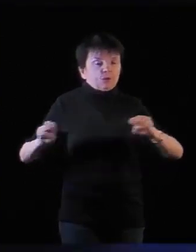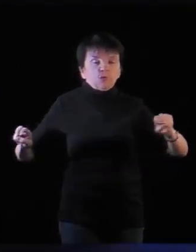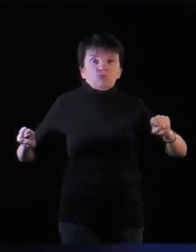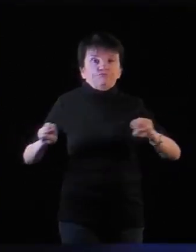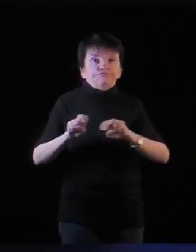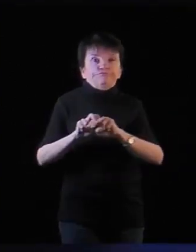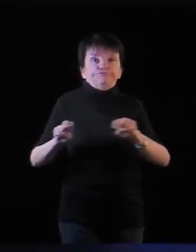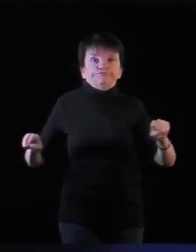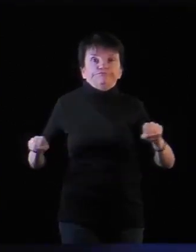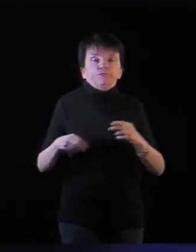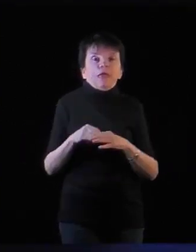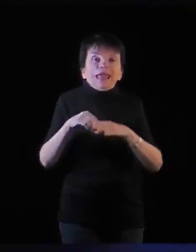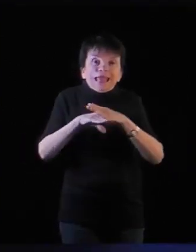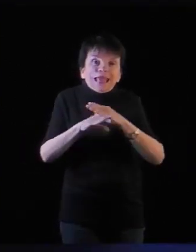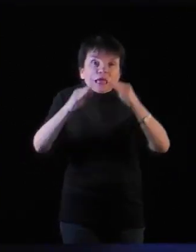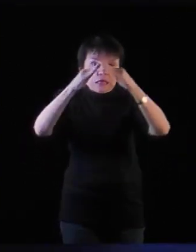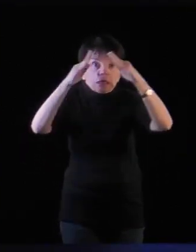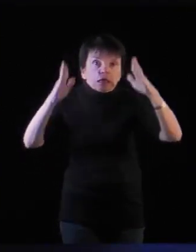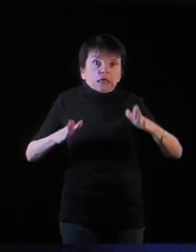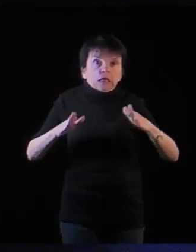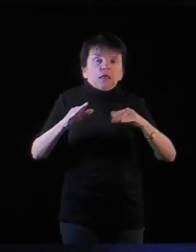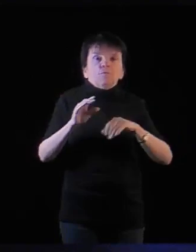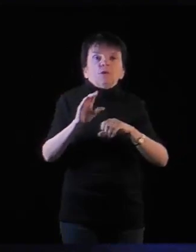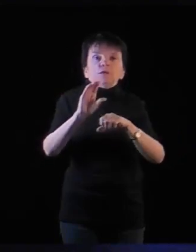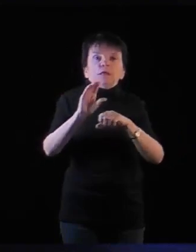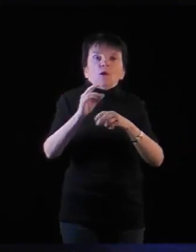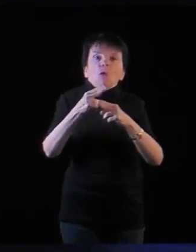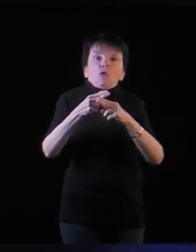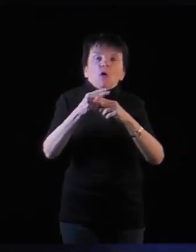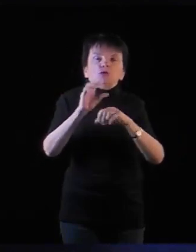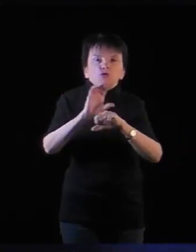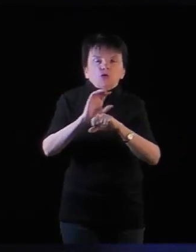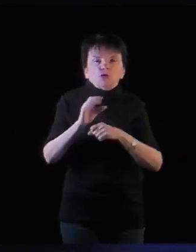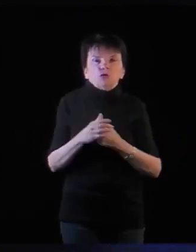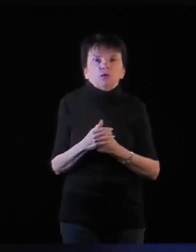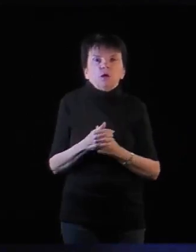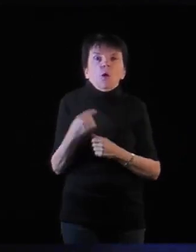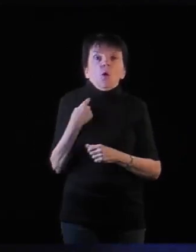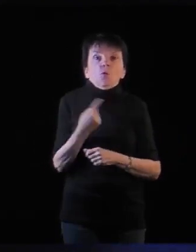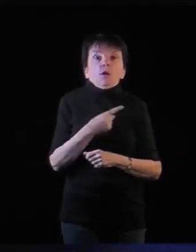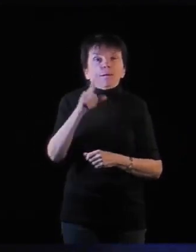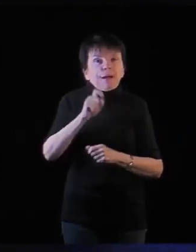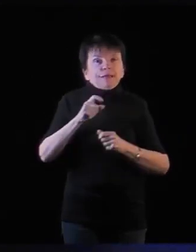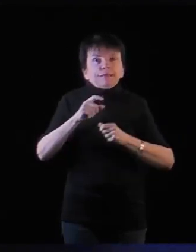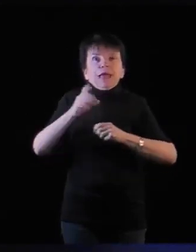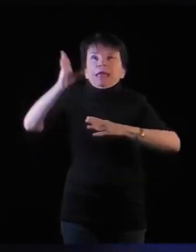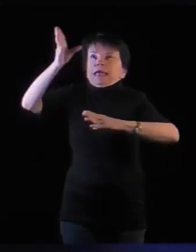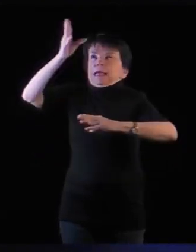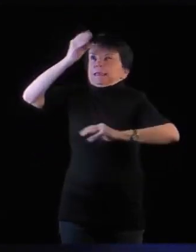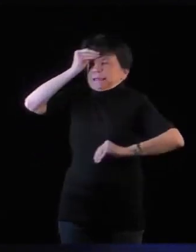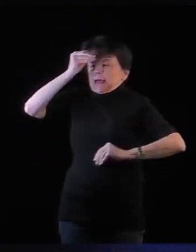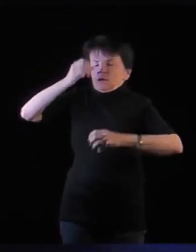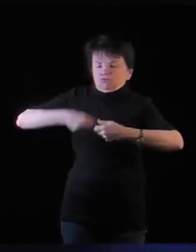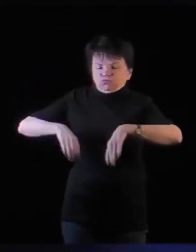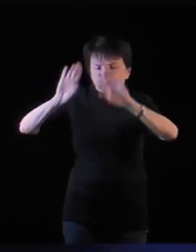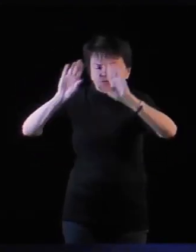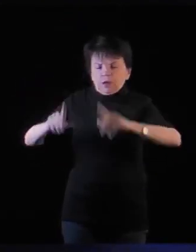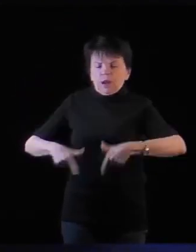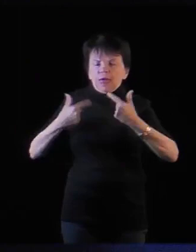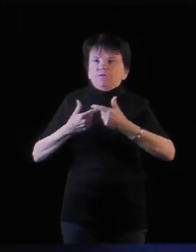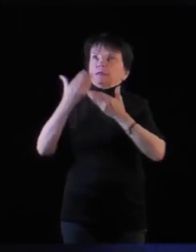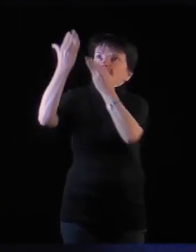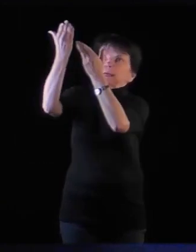And so we must surrender our lives. We must receive Christ into our lives to be a part of his church, capital